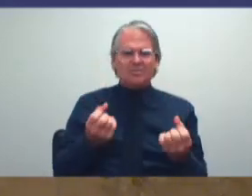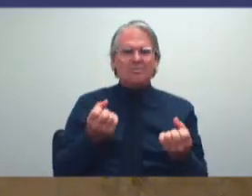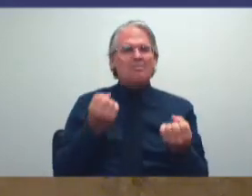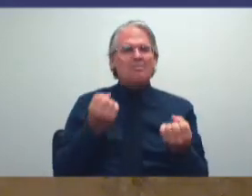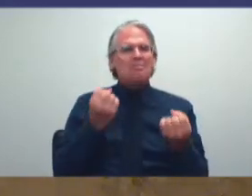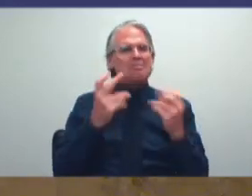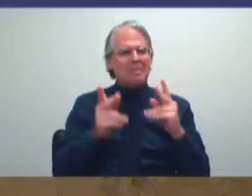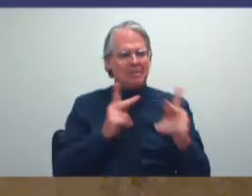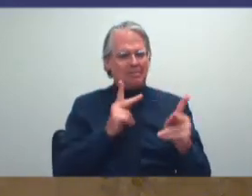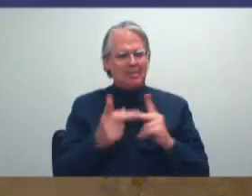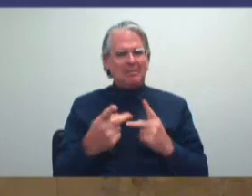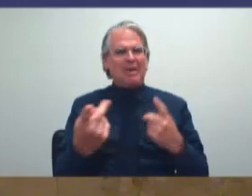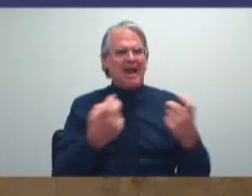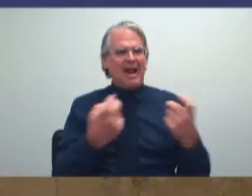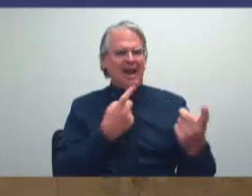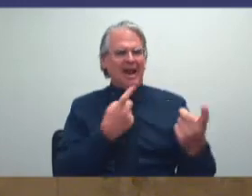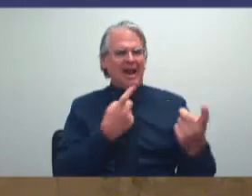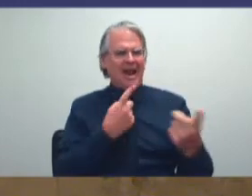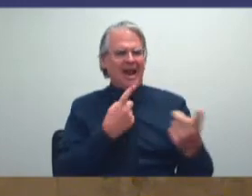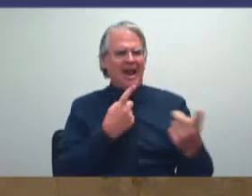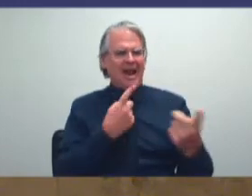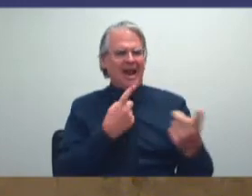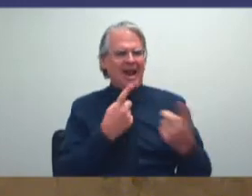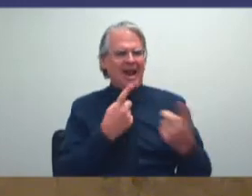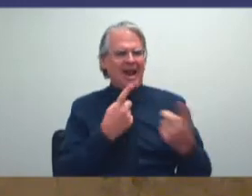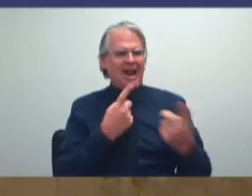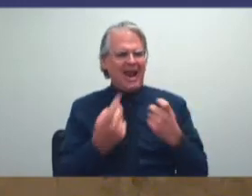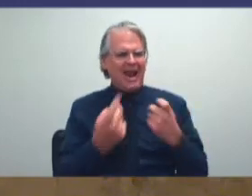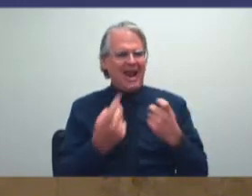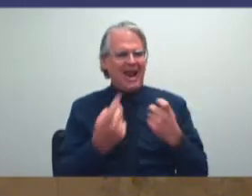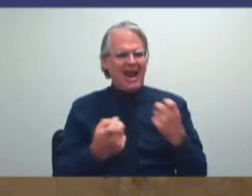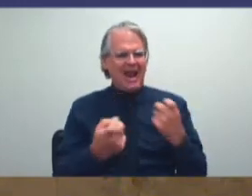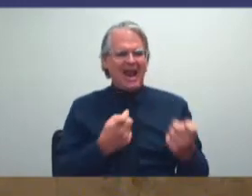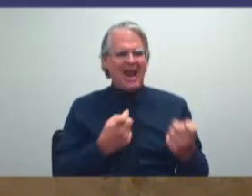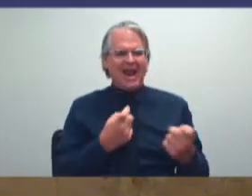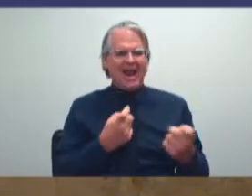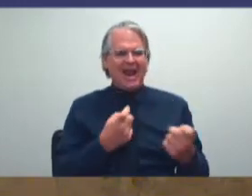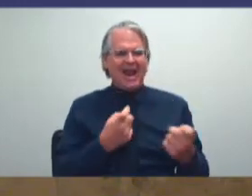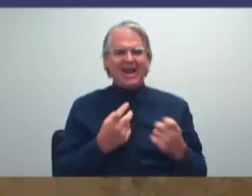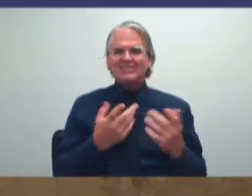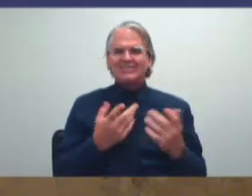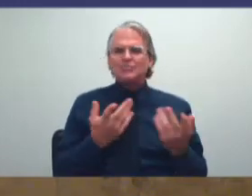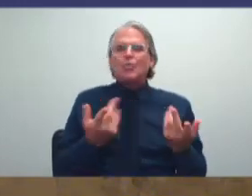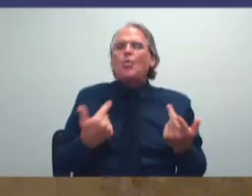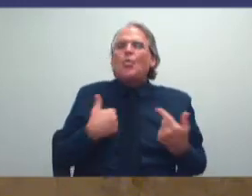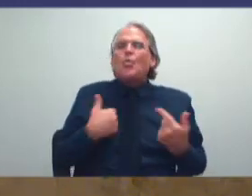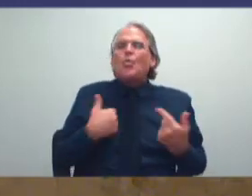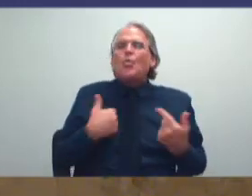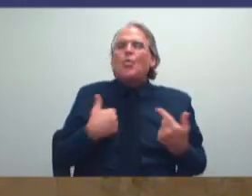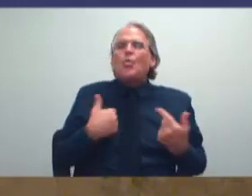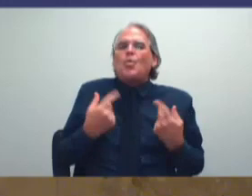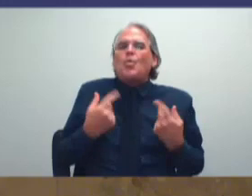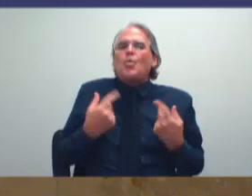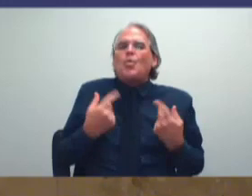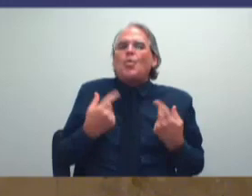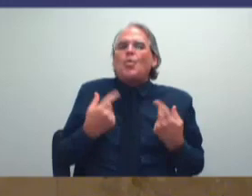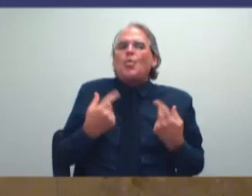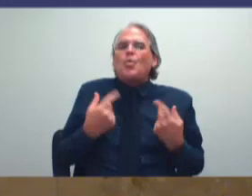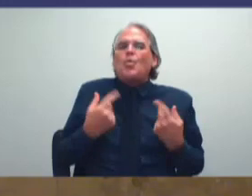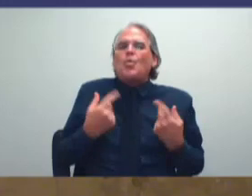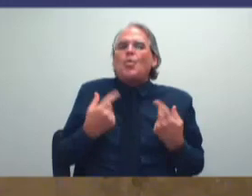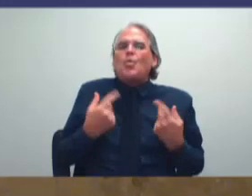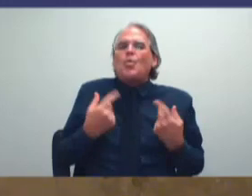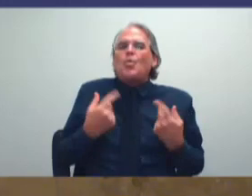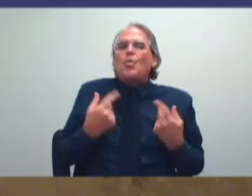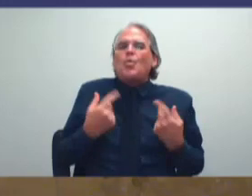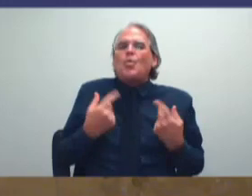community? And then this panel of experts started to talk about, is there some way that we could build something that could be a tremendous